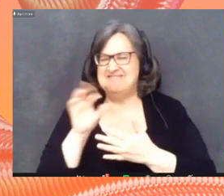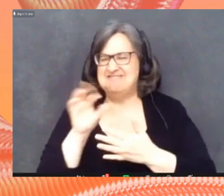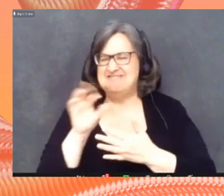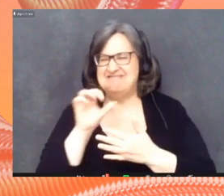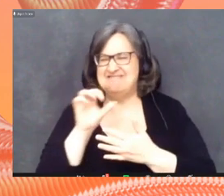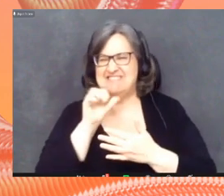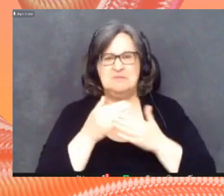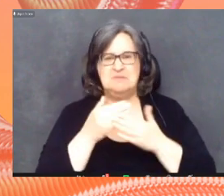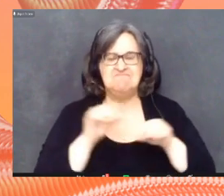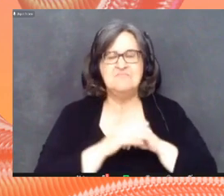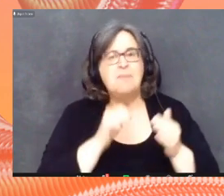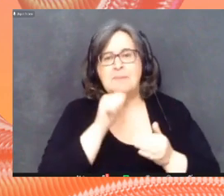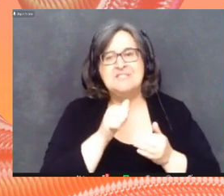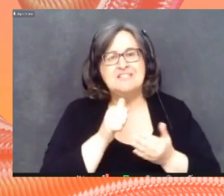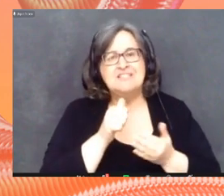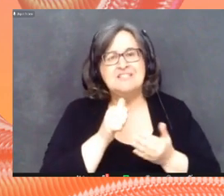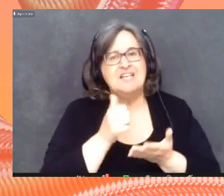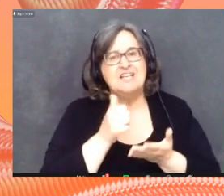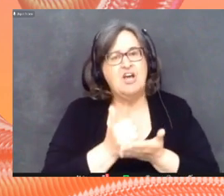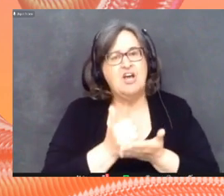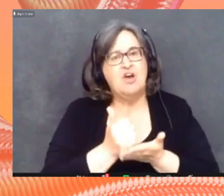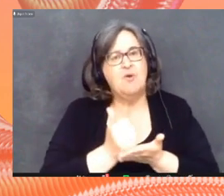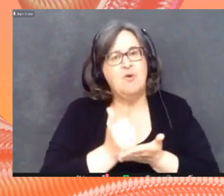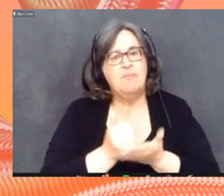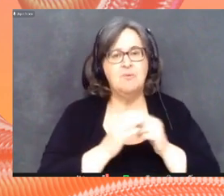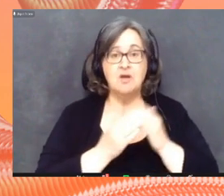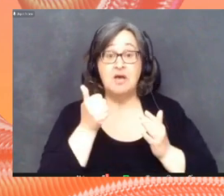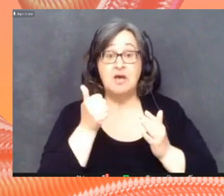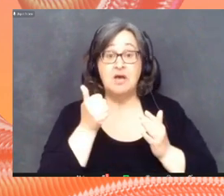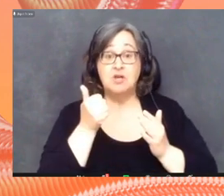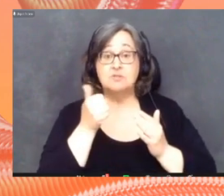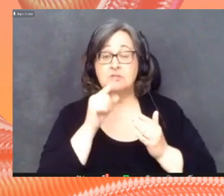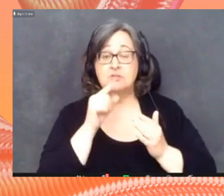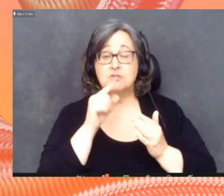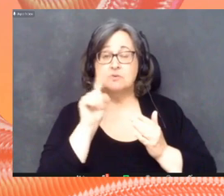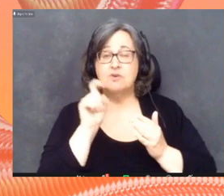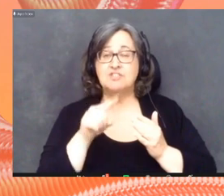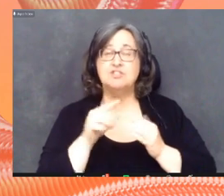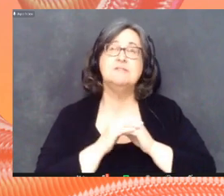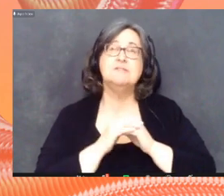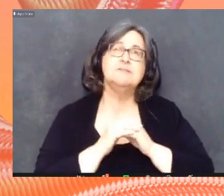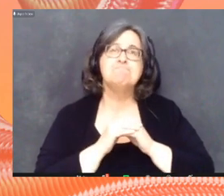it's maybe not helpful. Maybe the better framing would be,